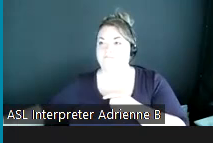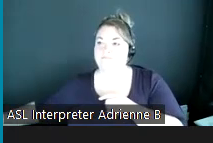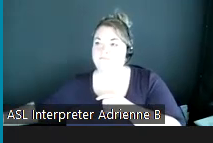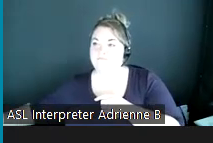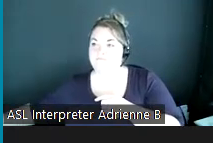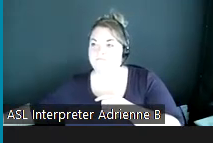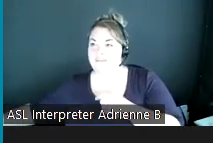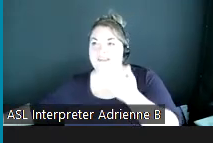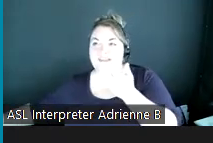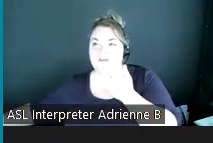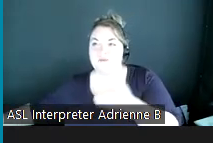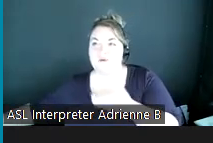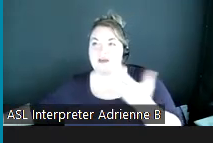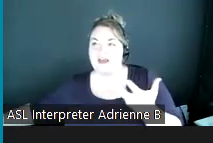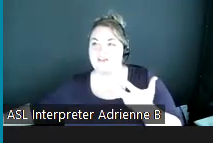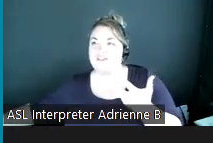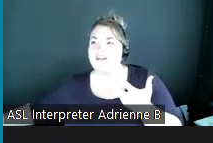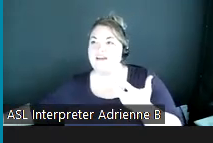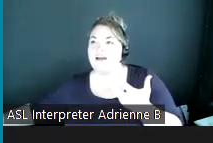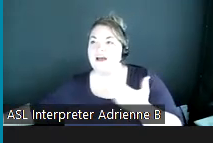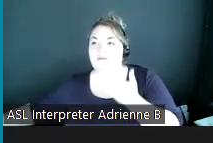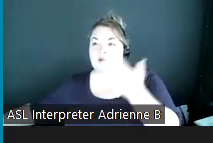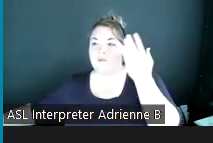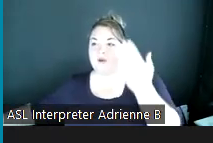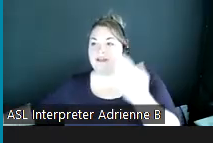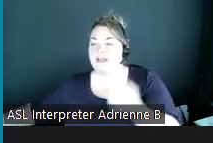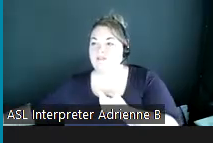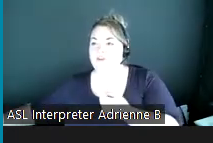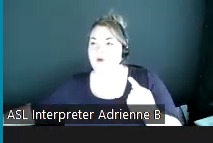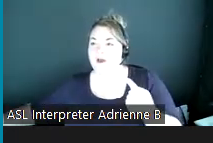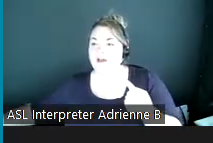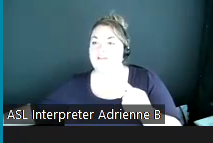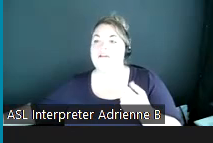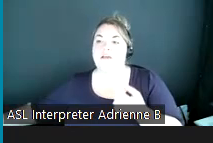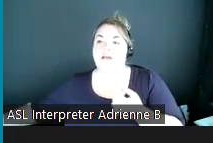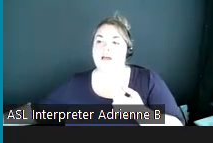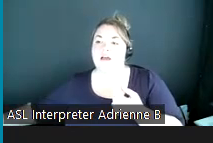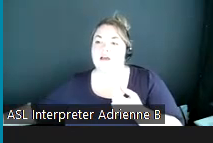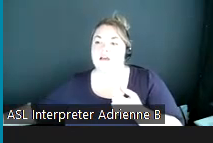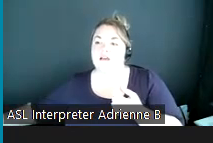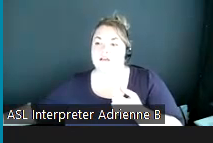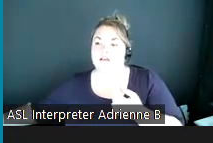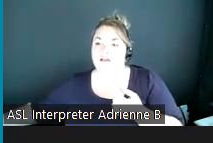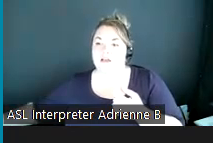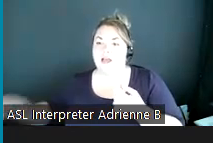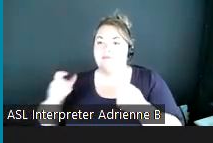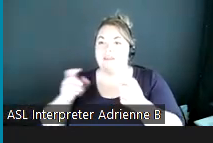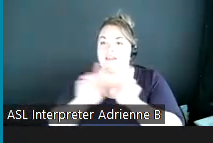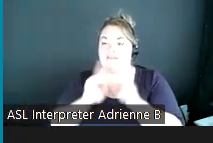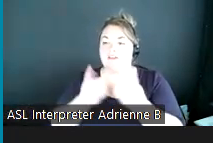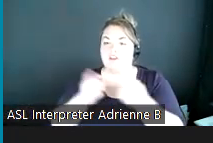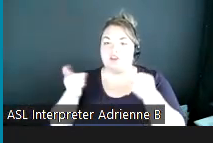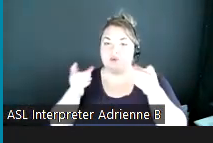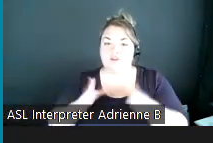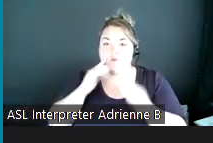Thanks very much, Erica. Good morning, everyone. Tom Miller, he, him, his pronouns. I'm the Division Director of the Quality and Standards